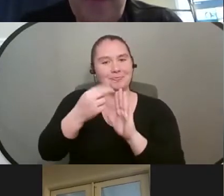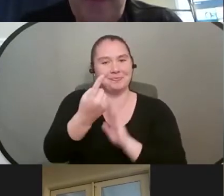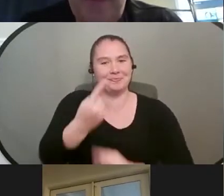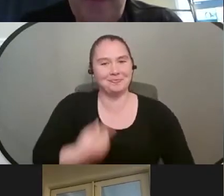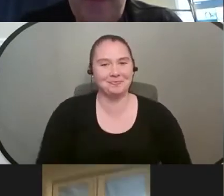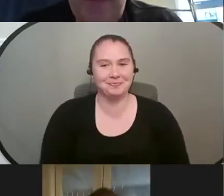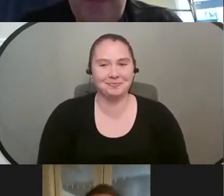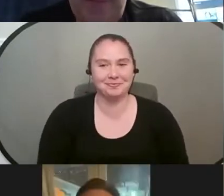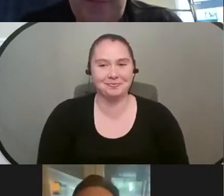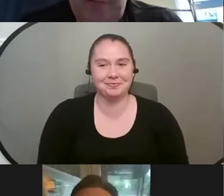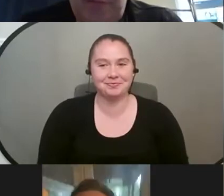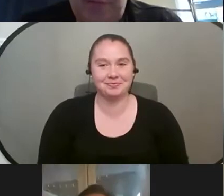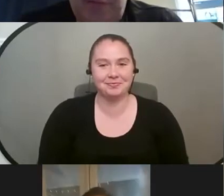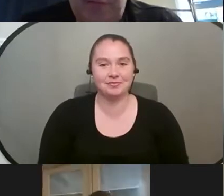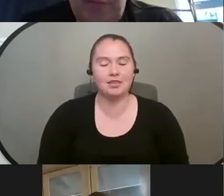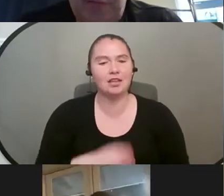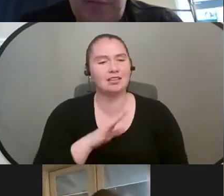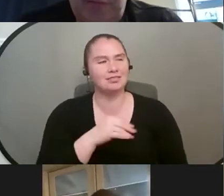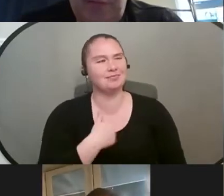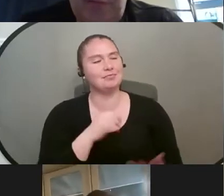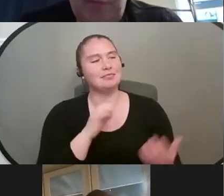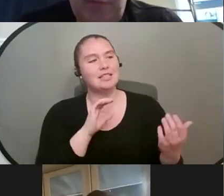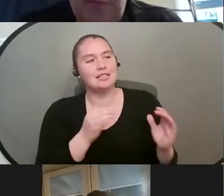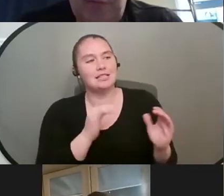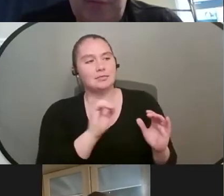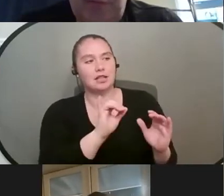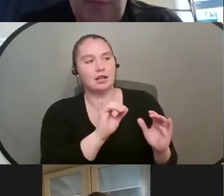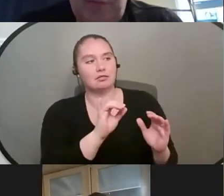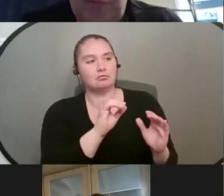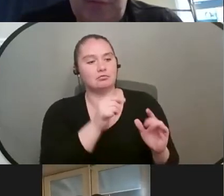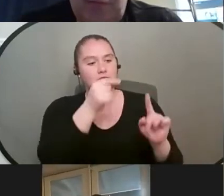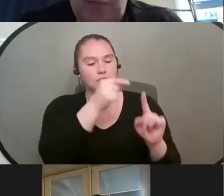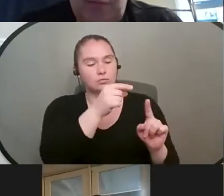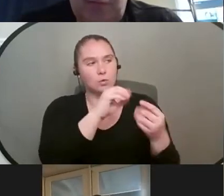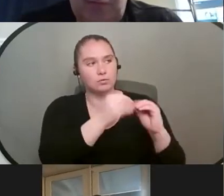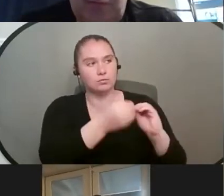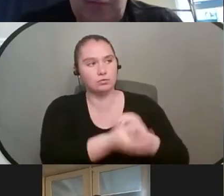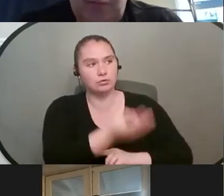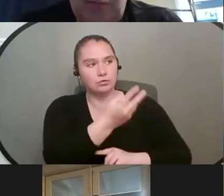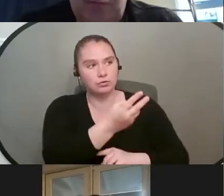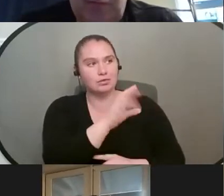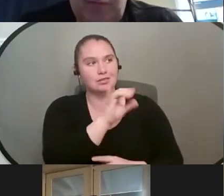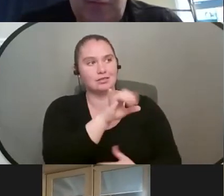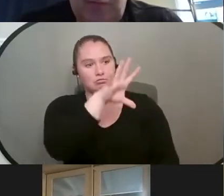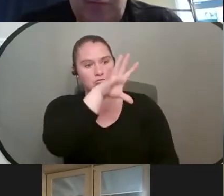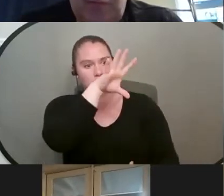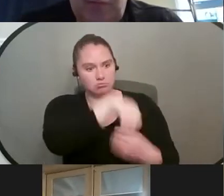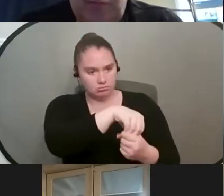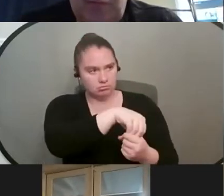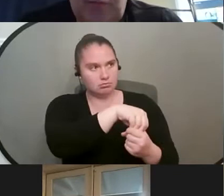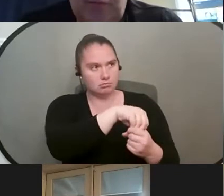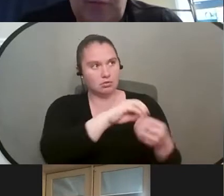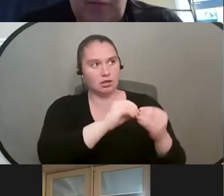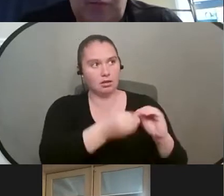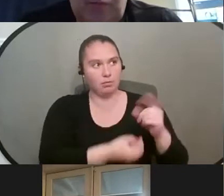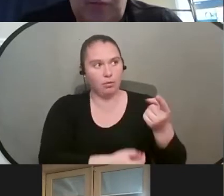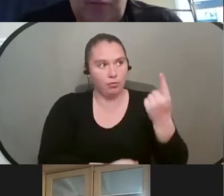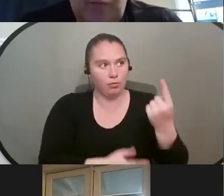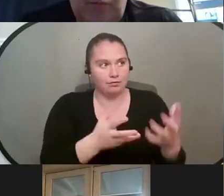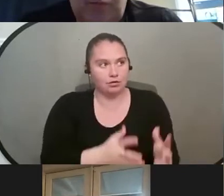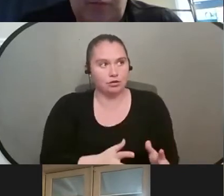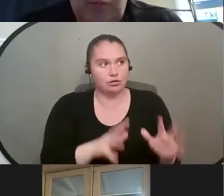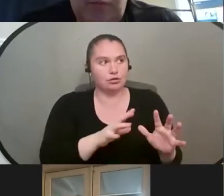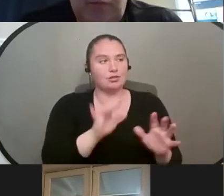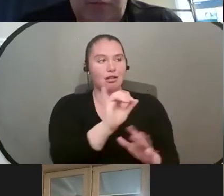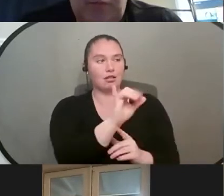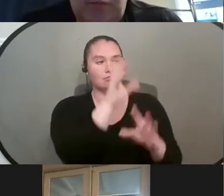Or, I mean, it seems like goal number two is really part of goal number one, that I think that our vision for academic